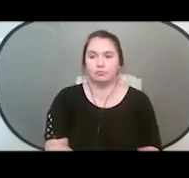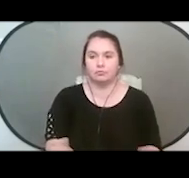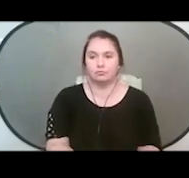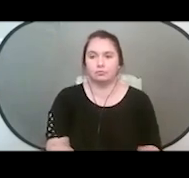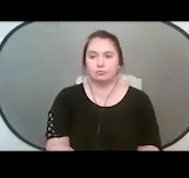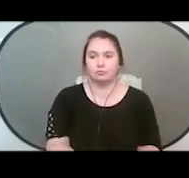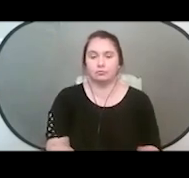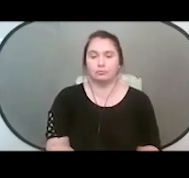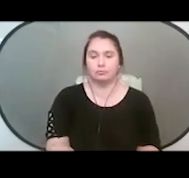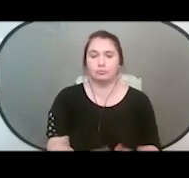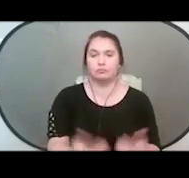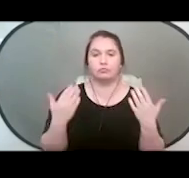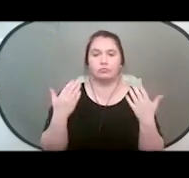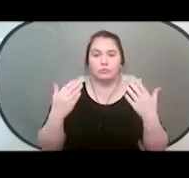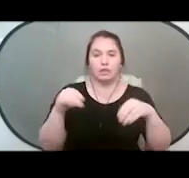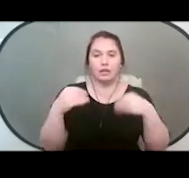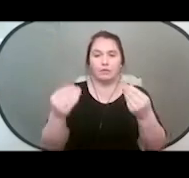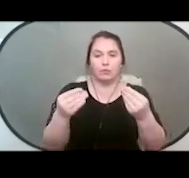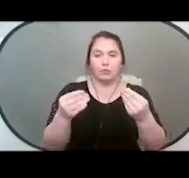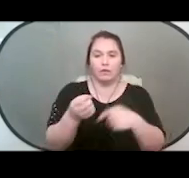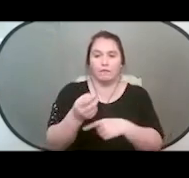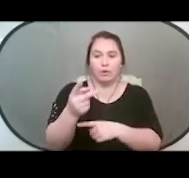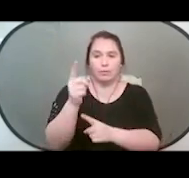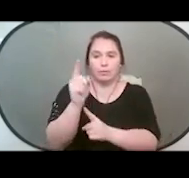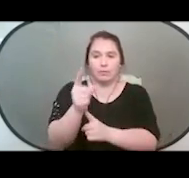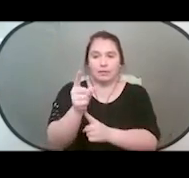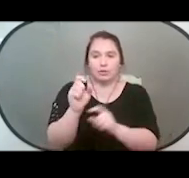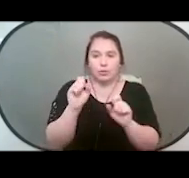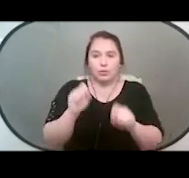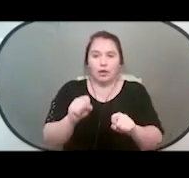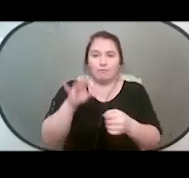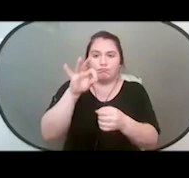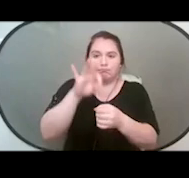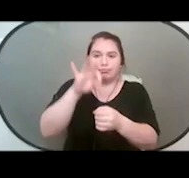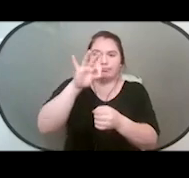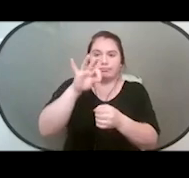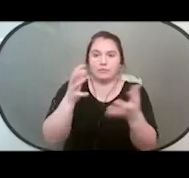And we'll give everybody a few minutes to cast their votes.